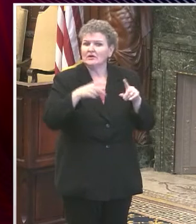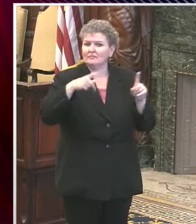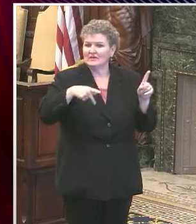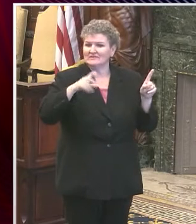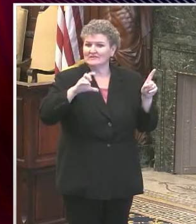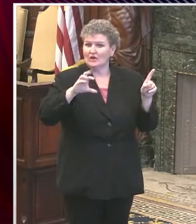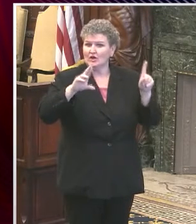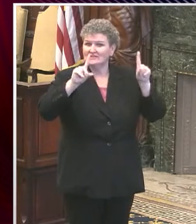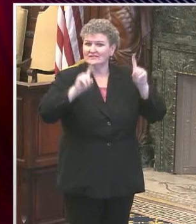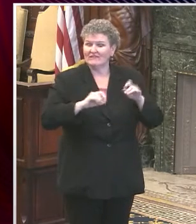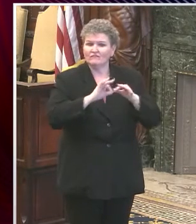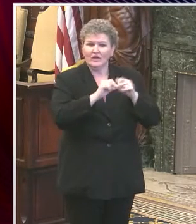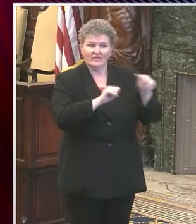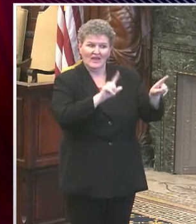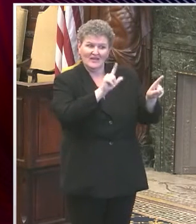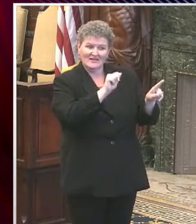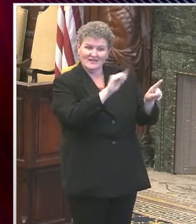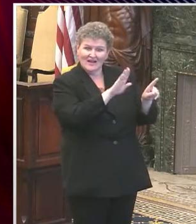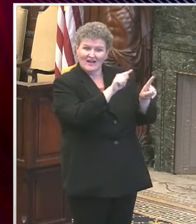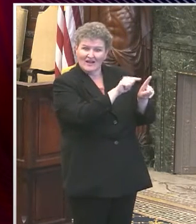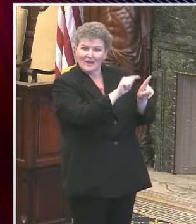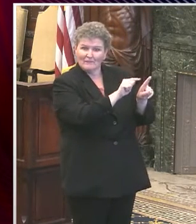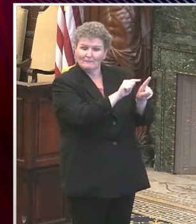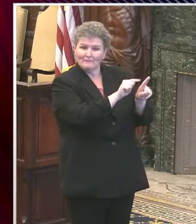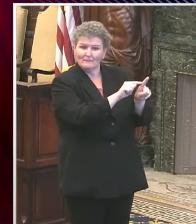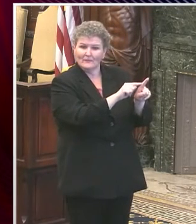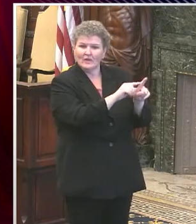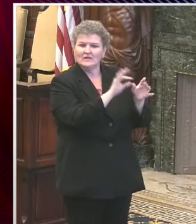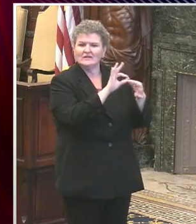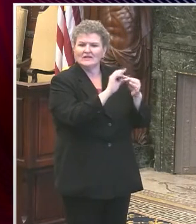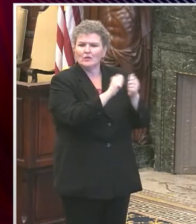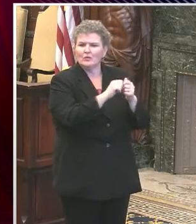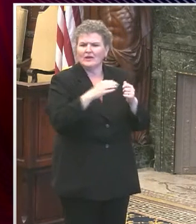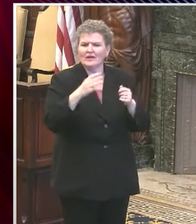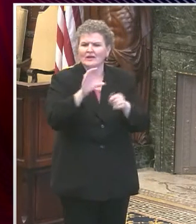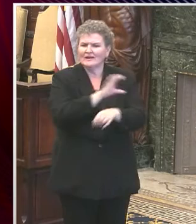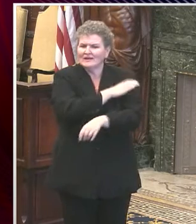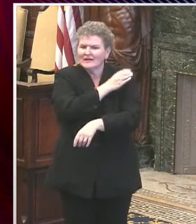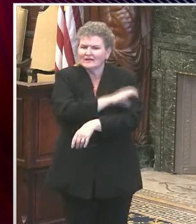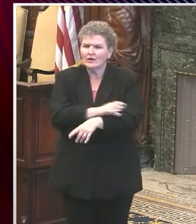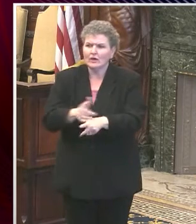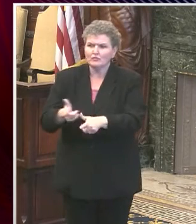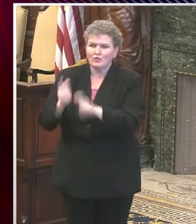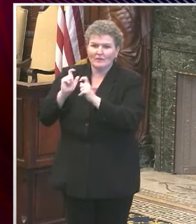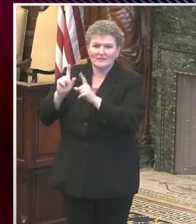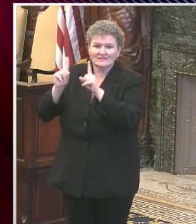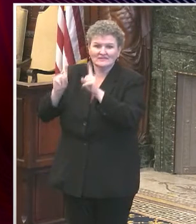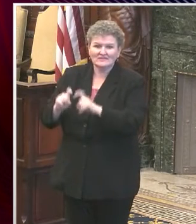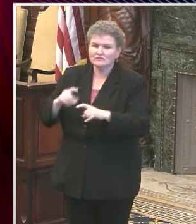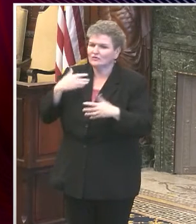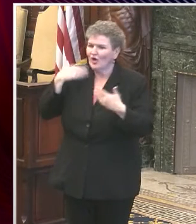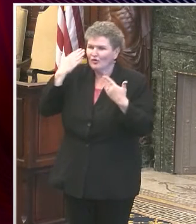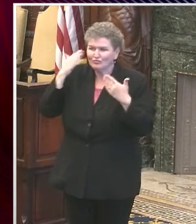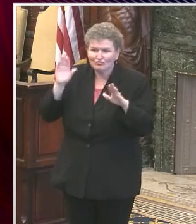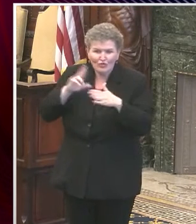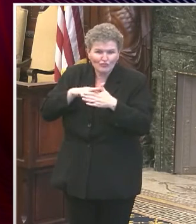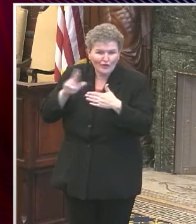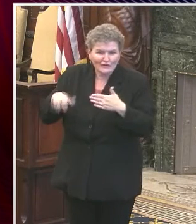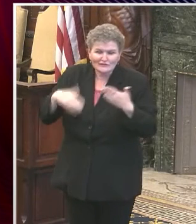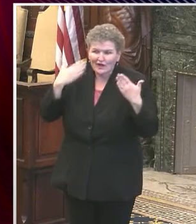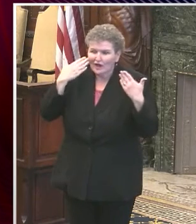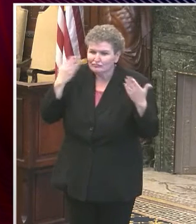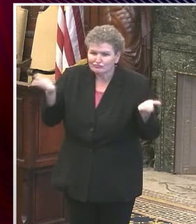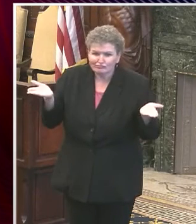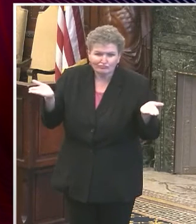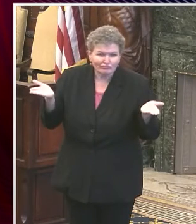laboratories that are well developed. We don't have reporting from clinics on these rapid tests. We want those rapid tests reported to the health department so